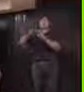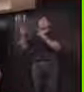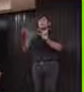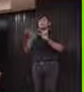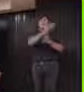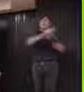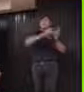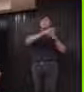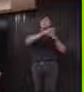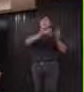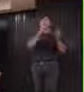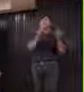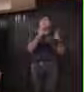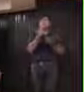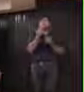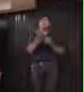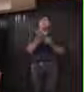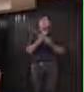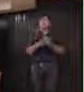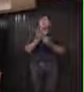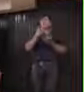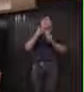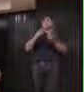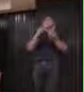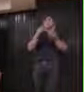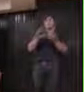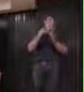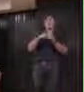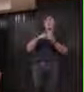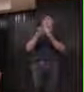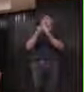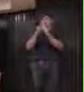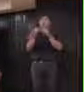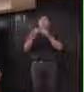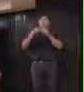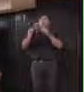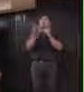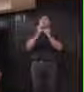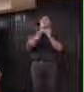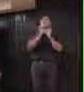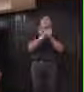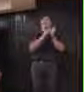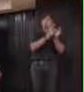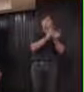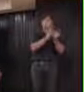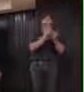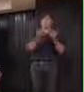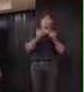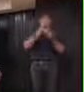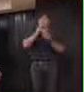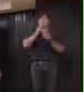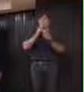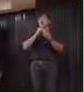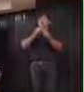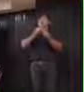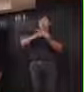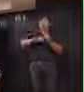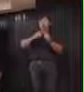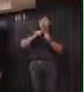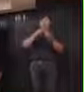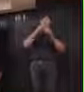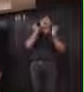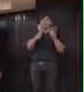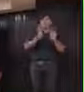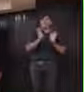on that? Okay, I'm going to try and answer it from the perspective of Kashmir. I mean, God forbid that I should speak on behalf of Kashmiris. That's